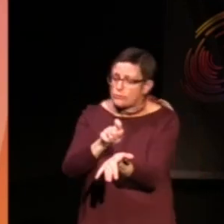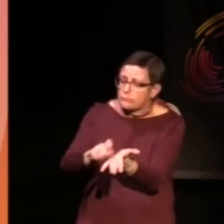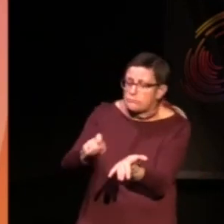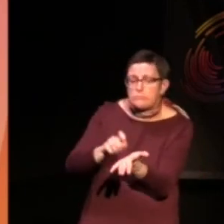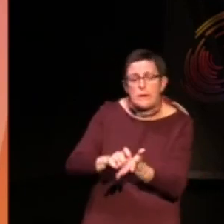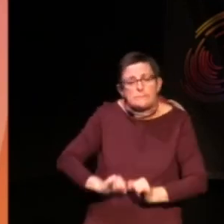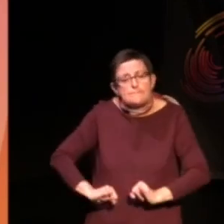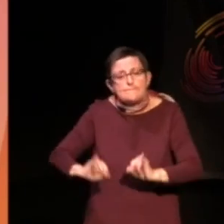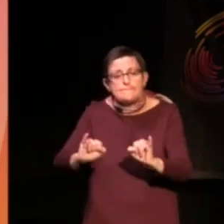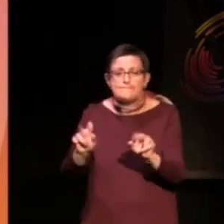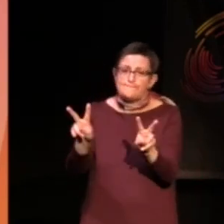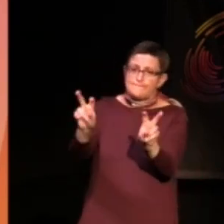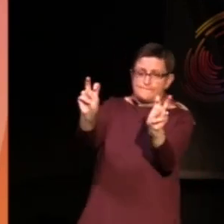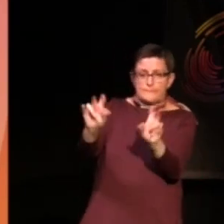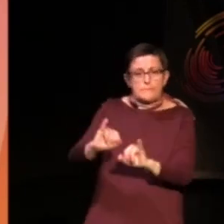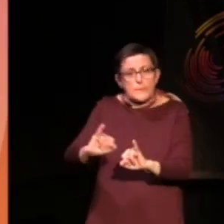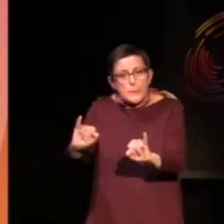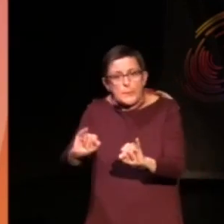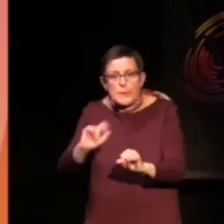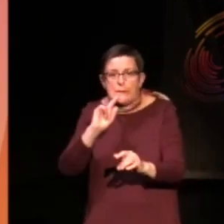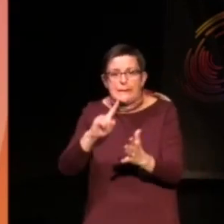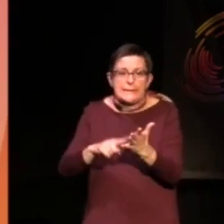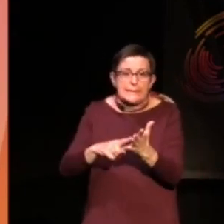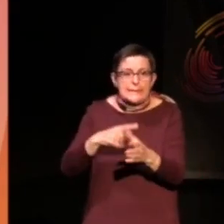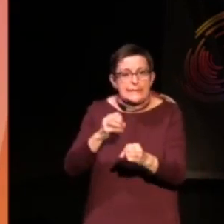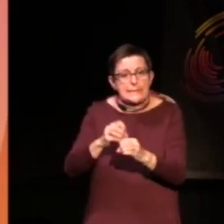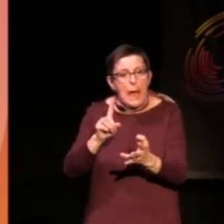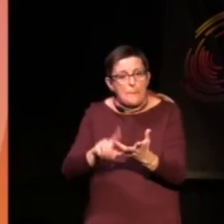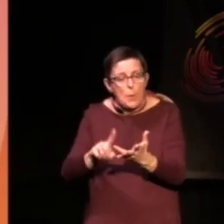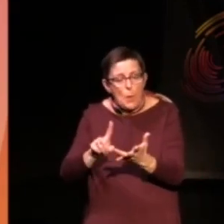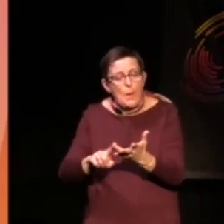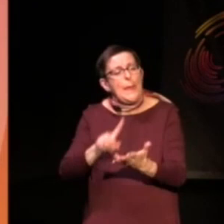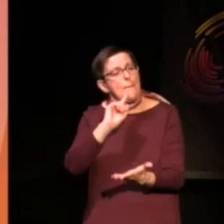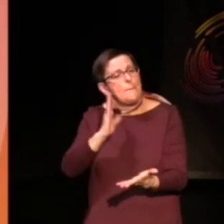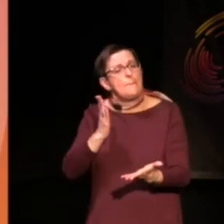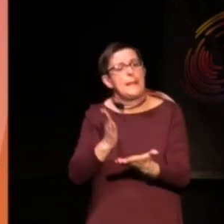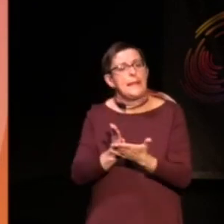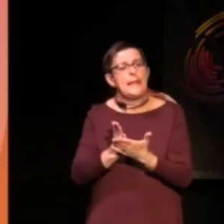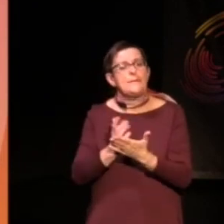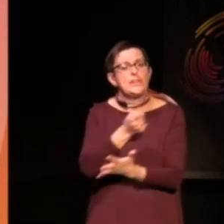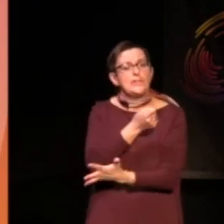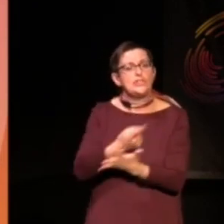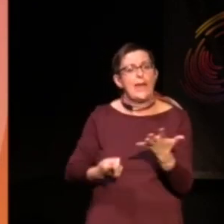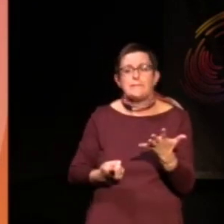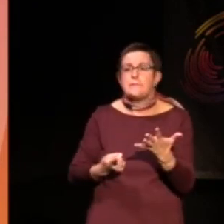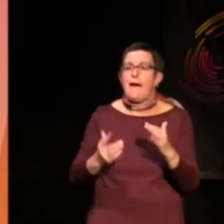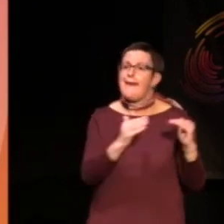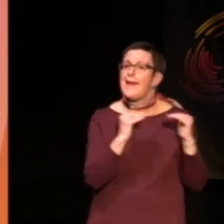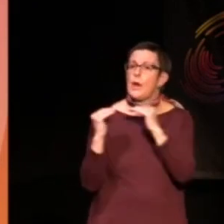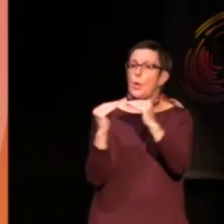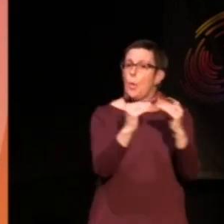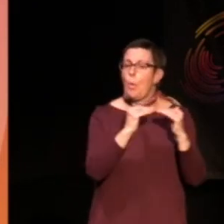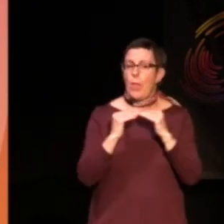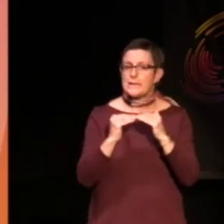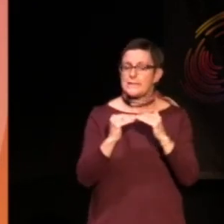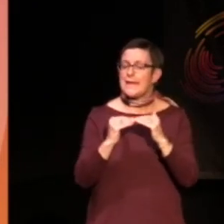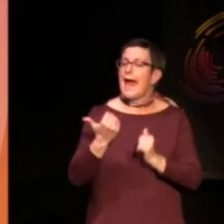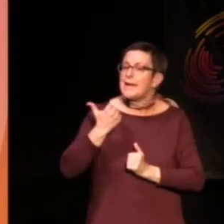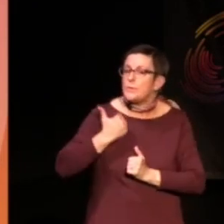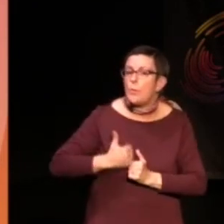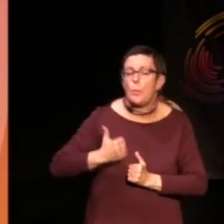gender equality, but also the sexual liberation of women so that they would in no way be enslaved